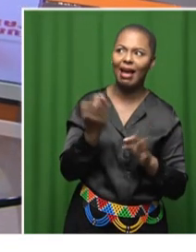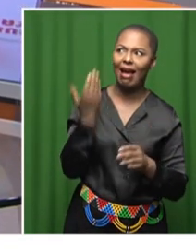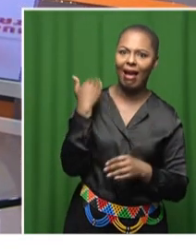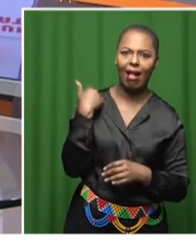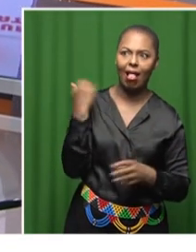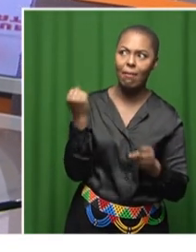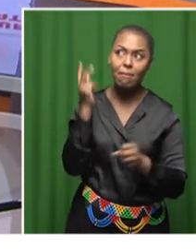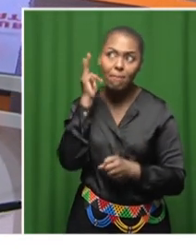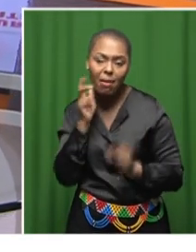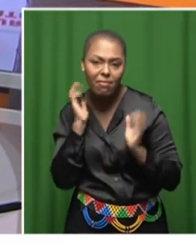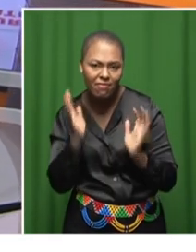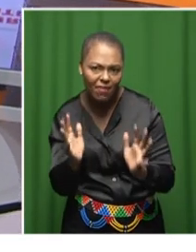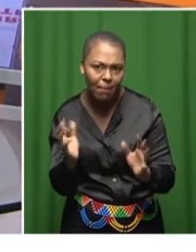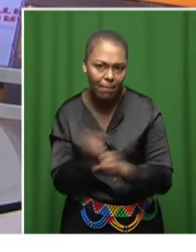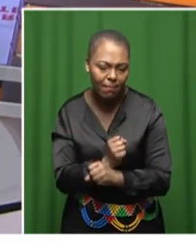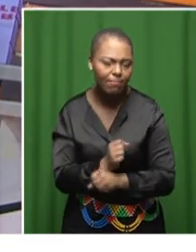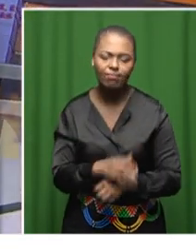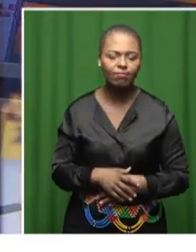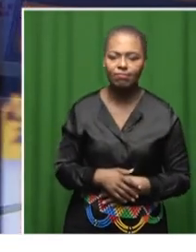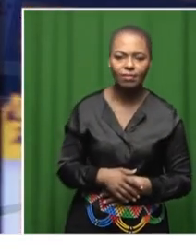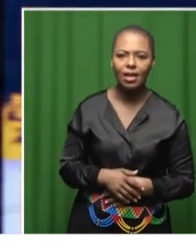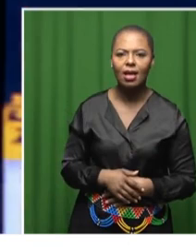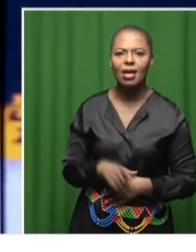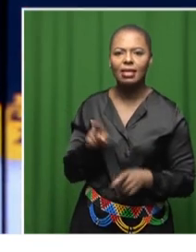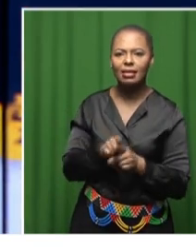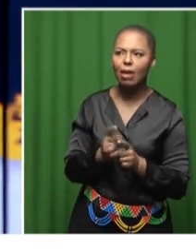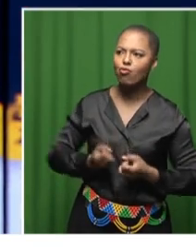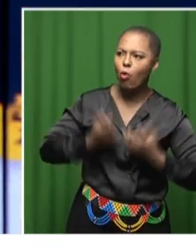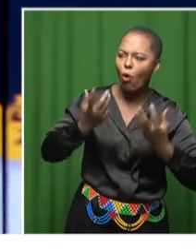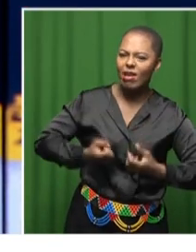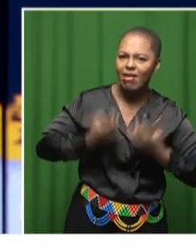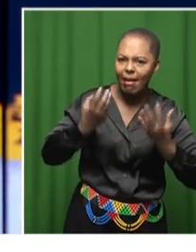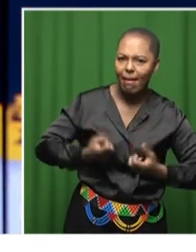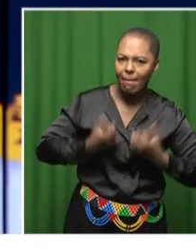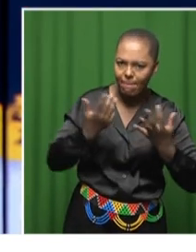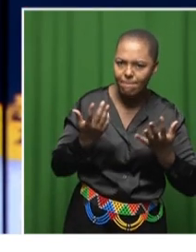being inspired by the poem by, as you mentioned earlier, Wally Serote,